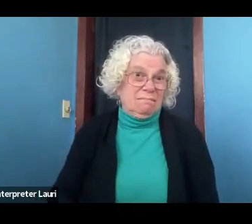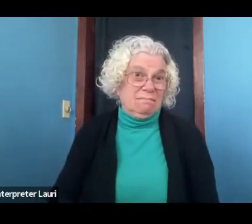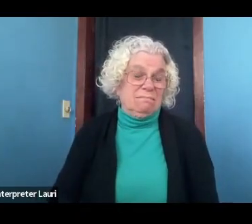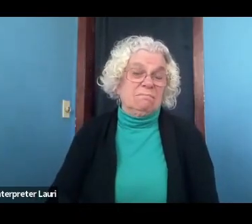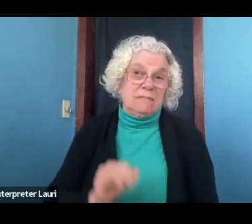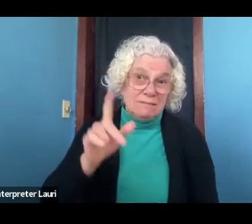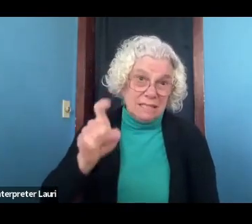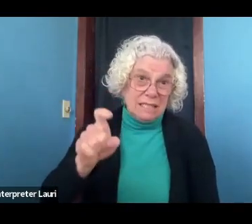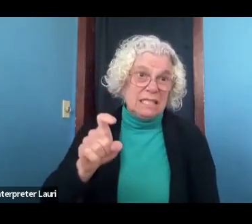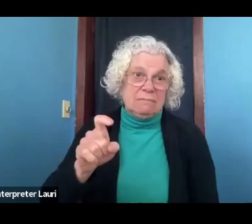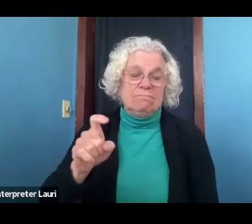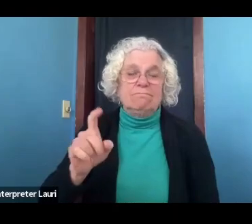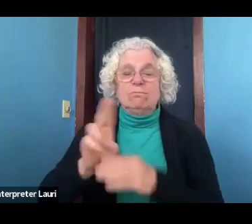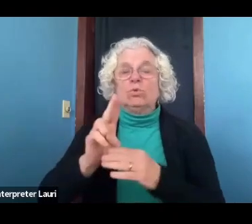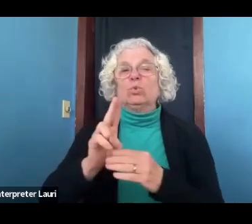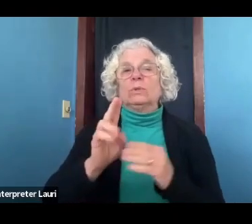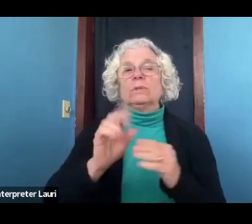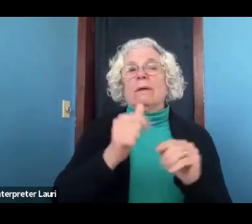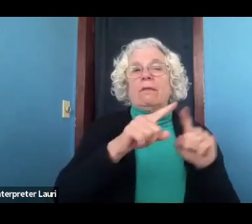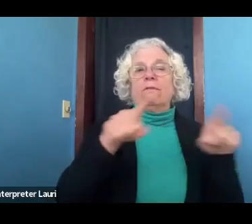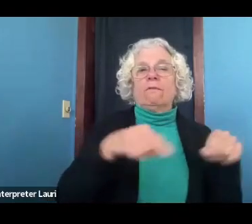have a longer form.